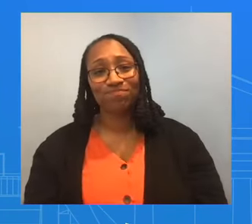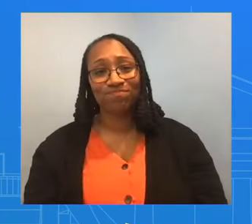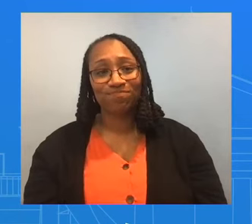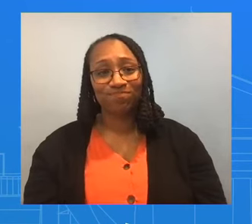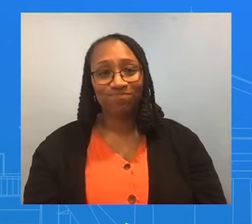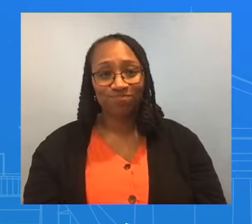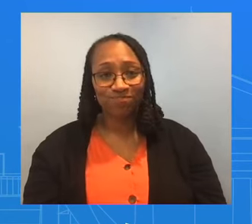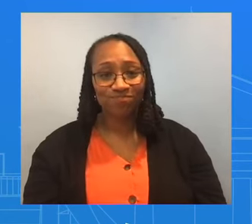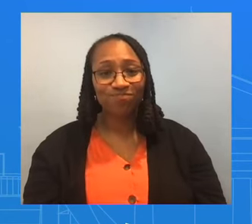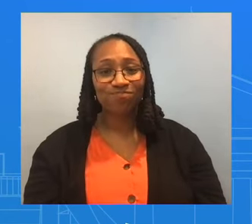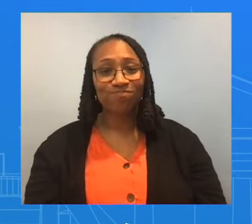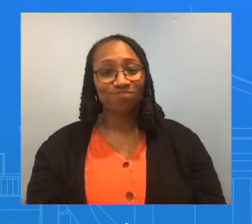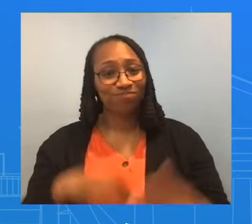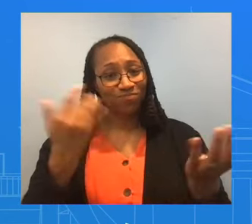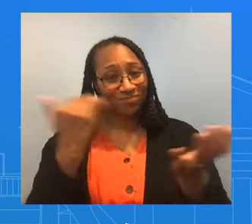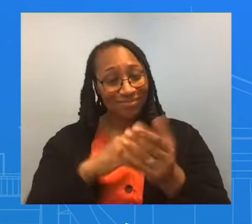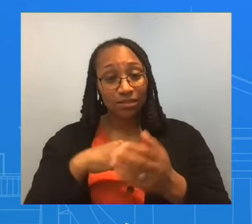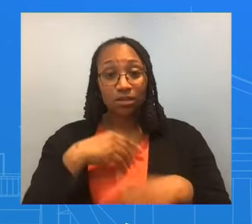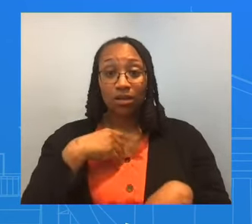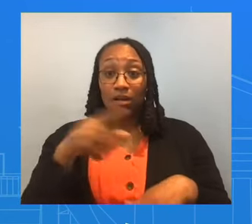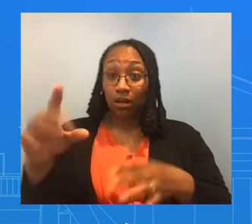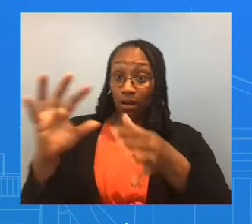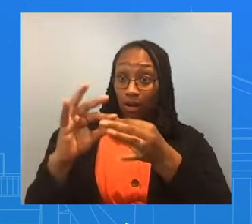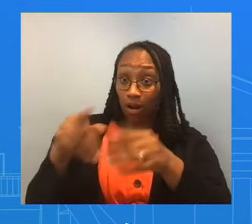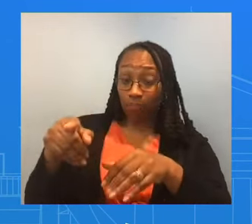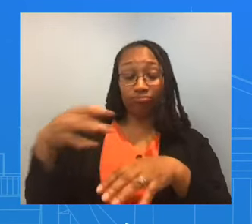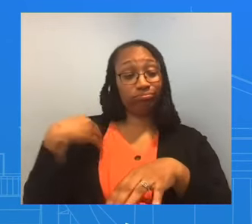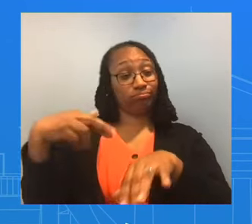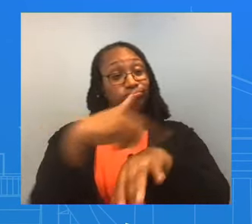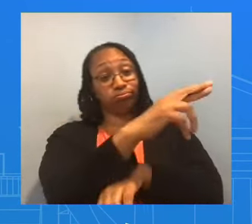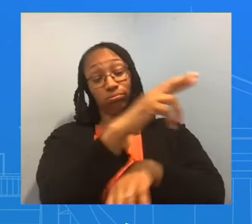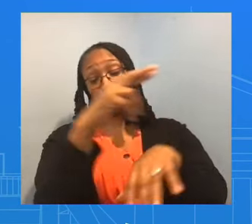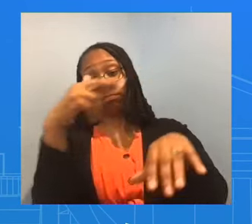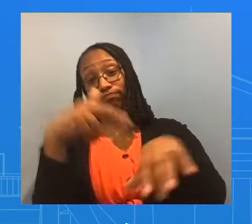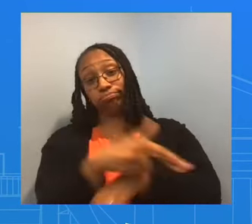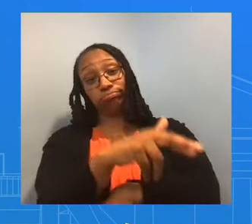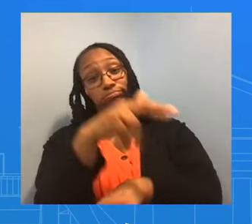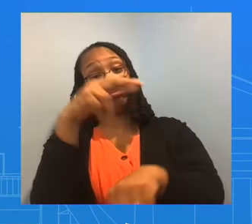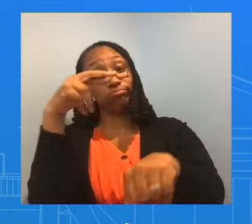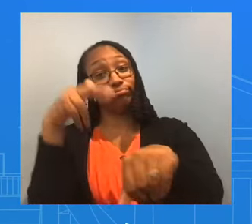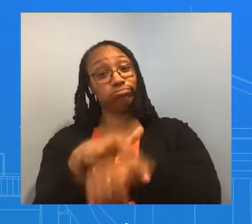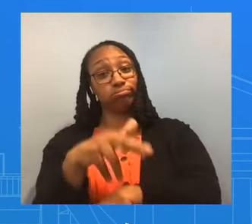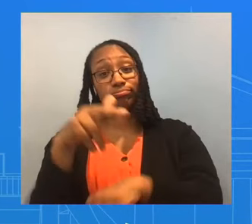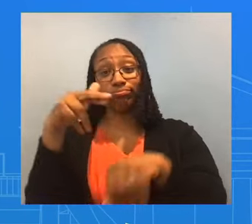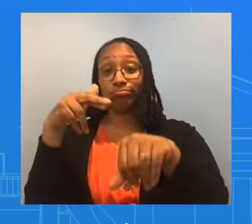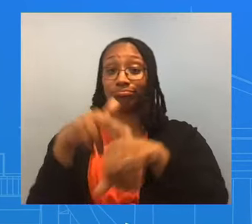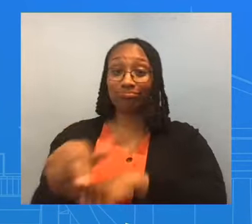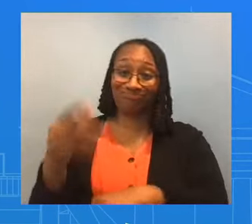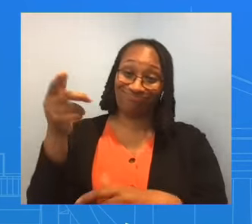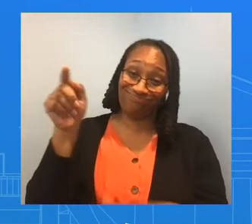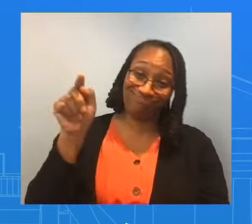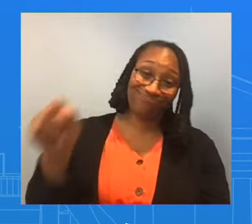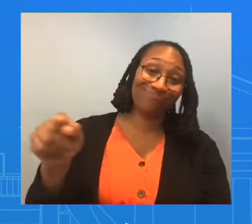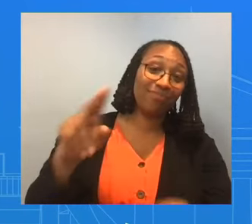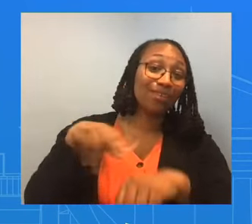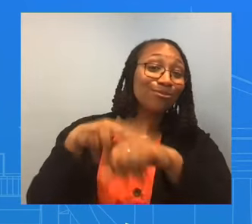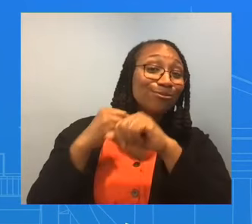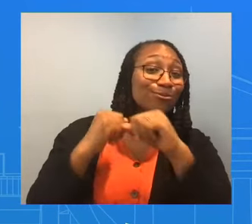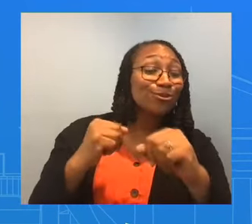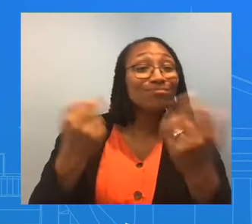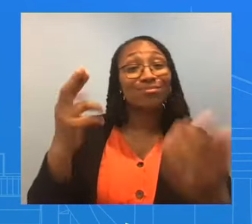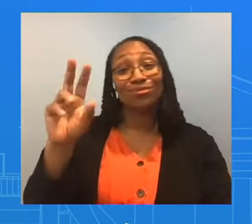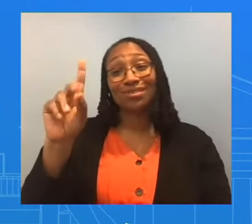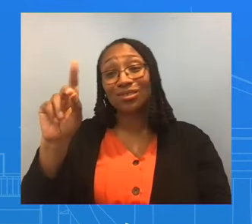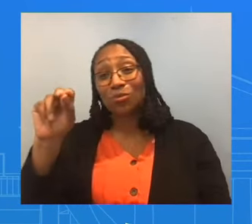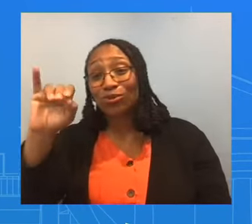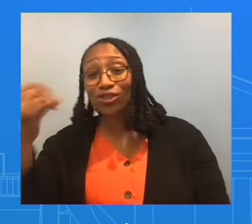or ODNI on the national security aspect of this. Okay. Thanks, Karine. CPI is